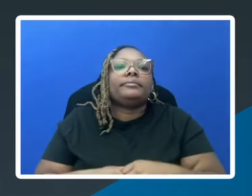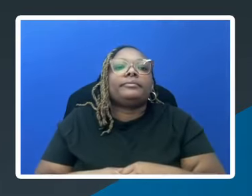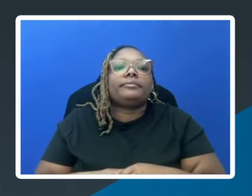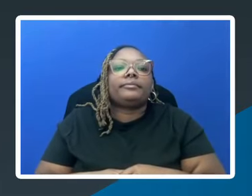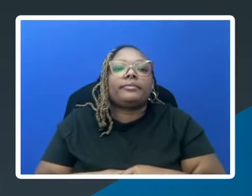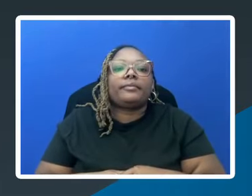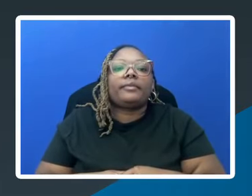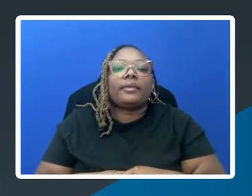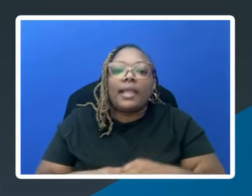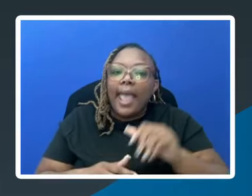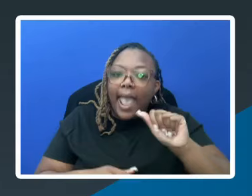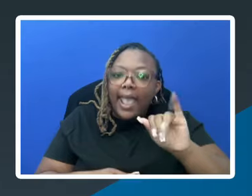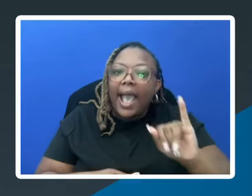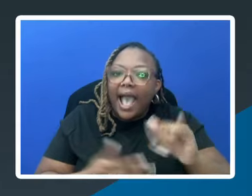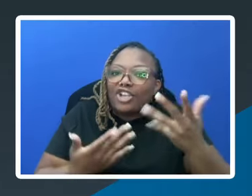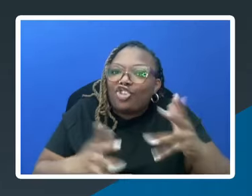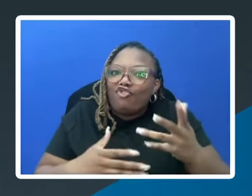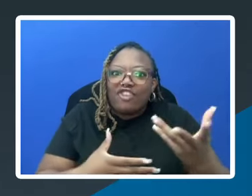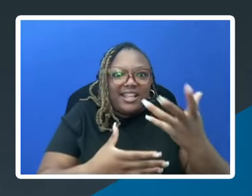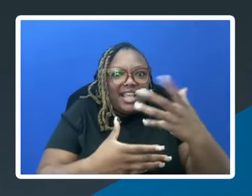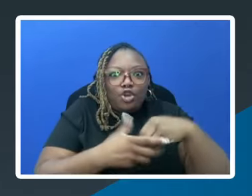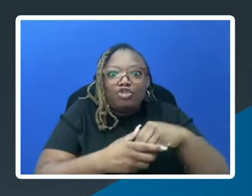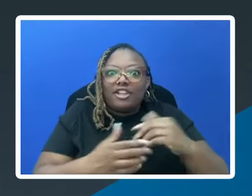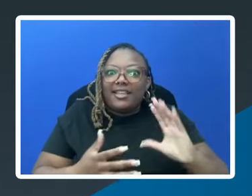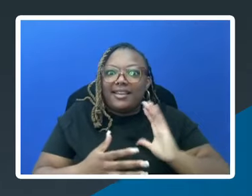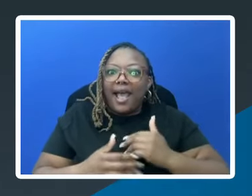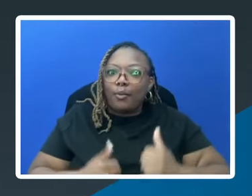as part of our learning experience. And you talked about